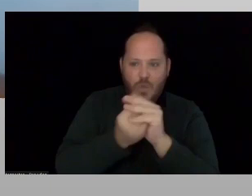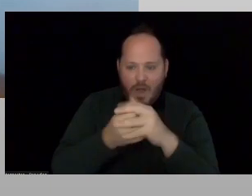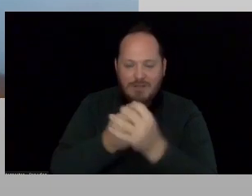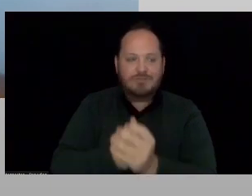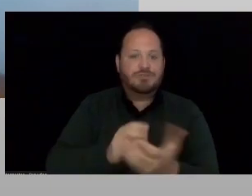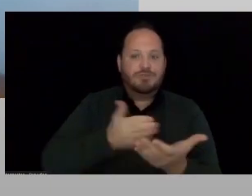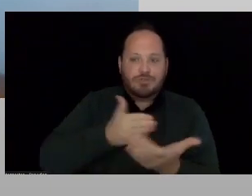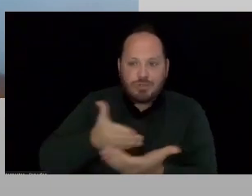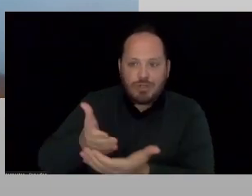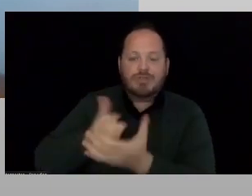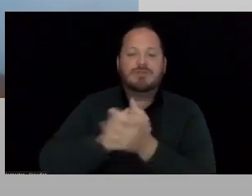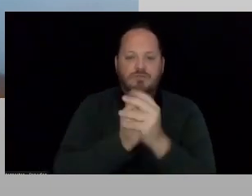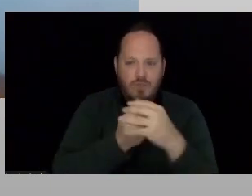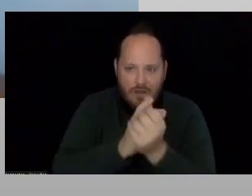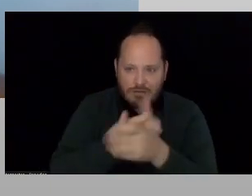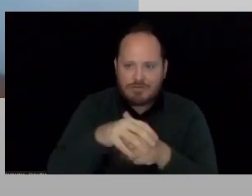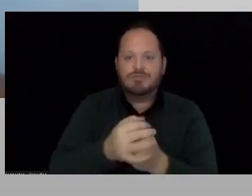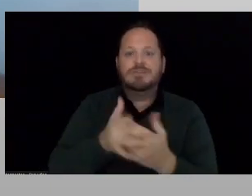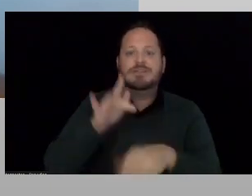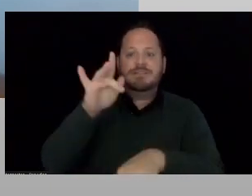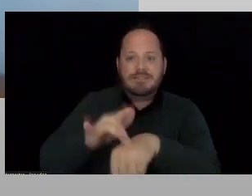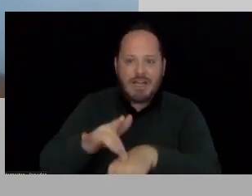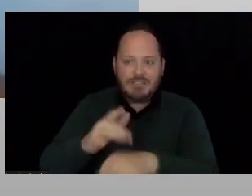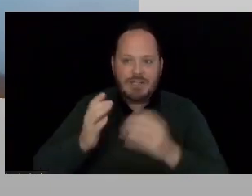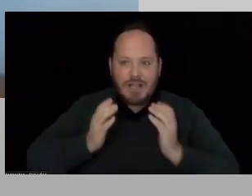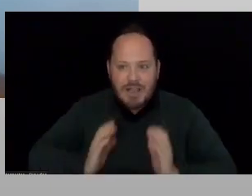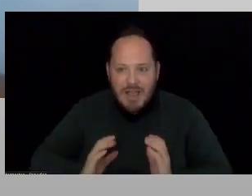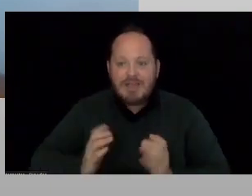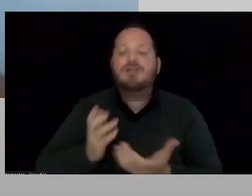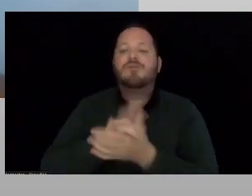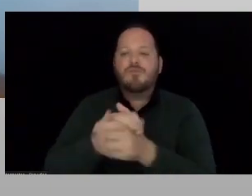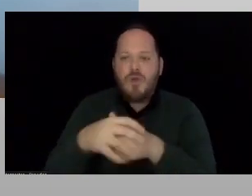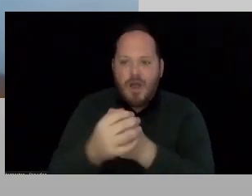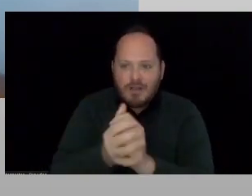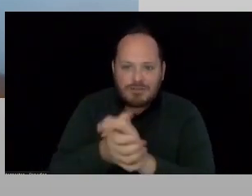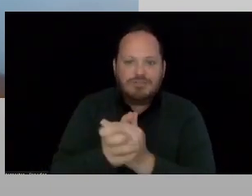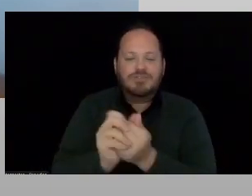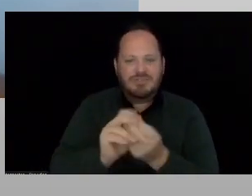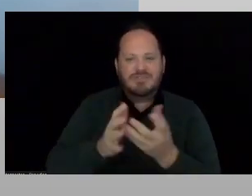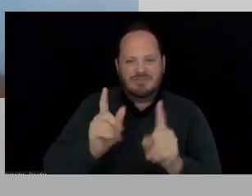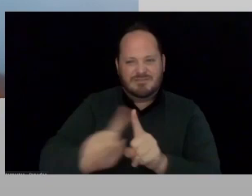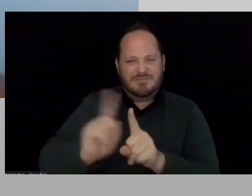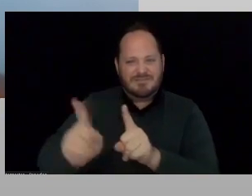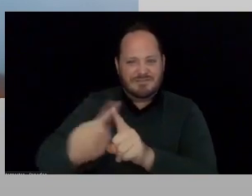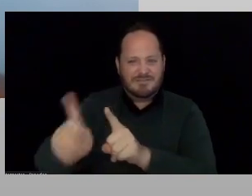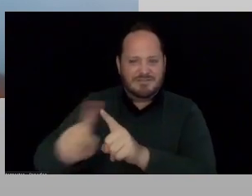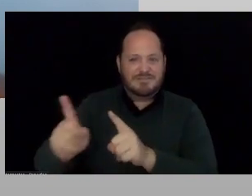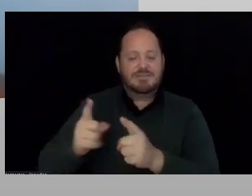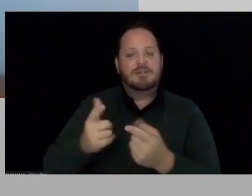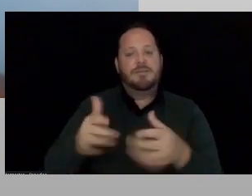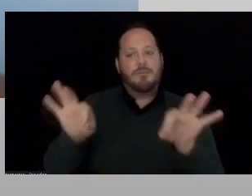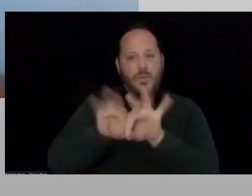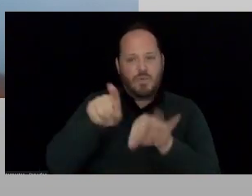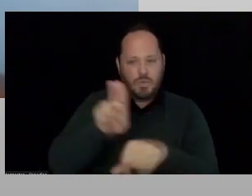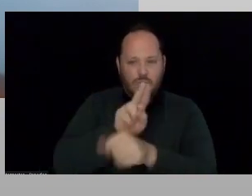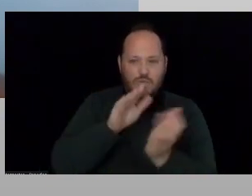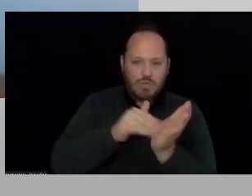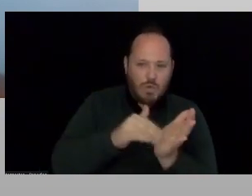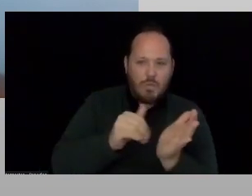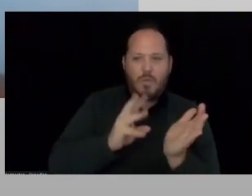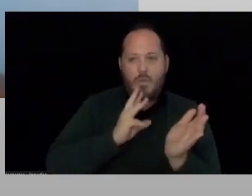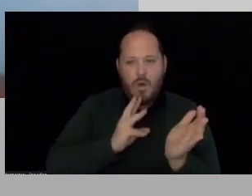their clothes, their articles, wash your hands with soap and water for at least 20 seconds and use an alcohol-based hand sanitizer